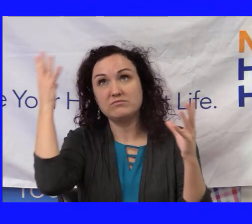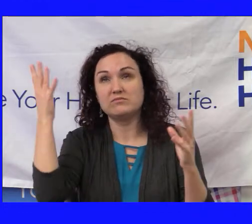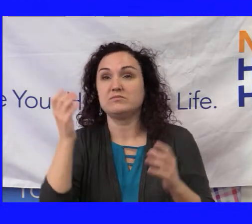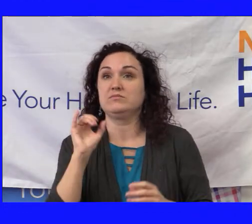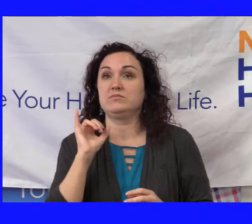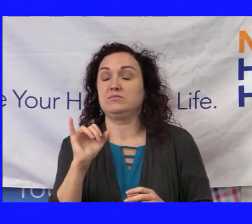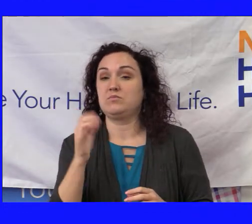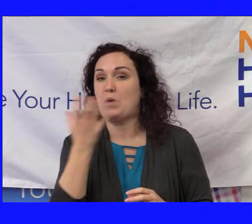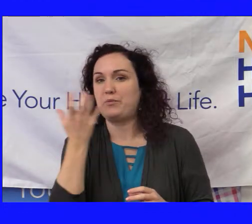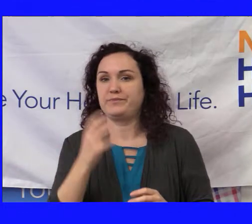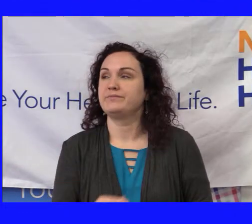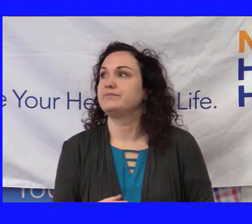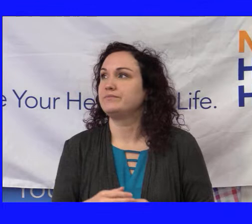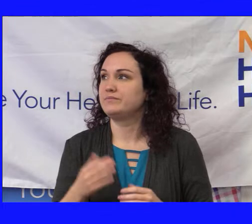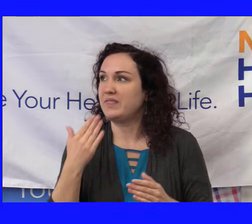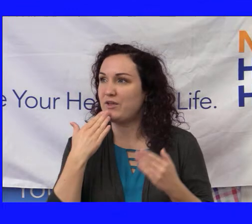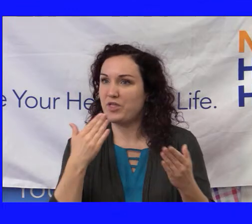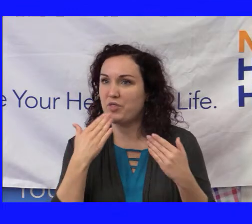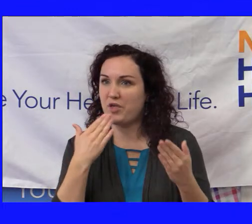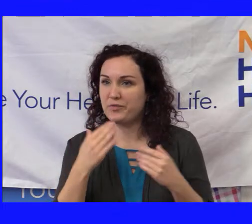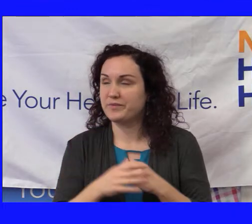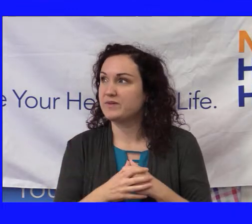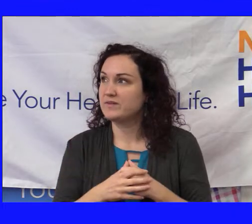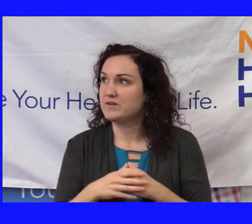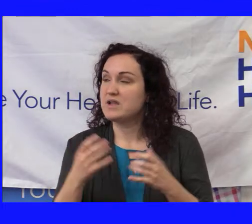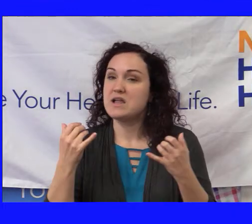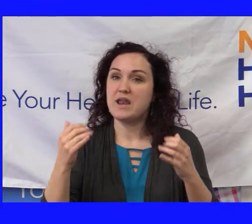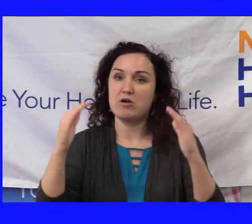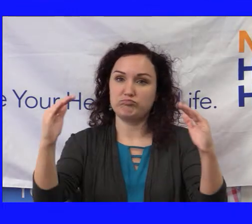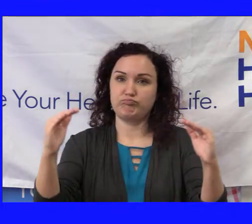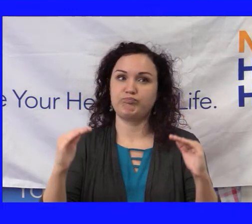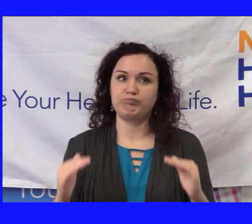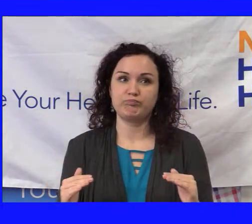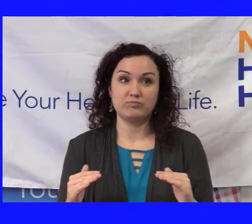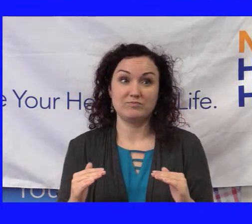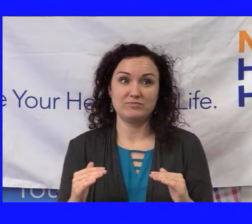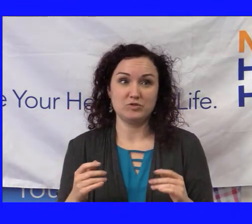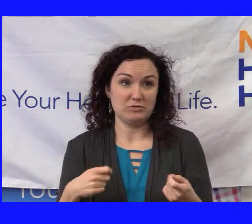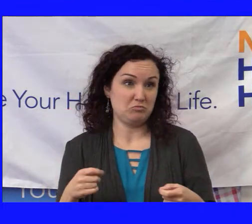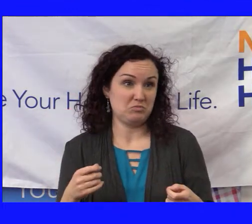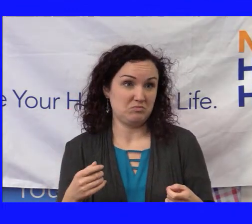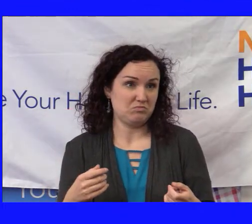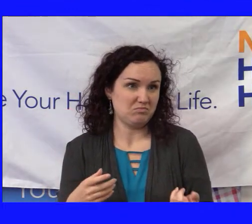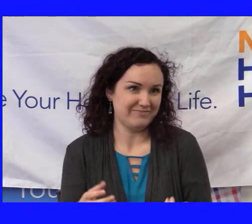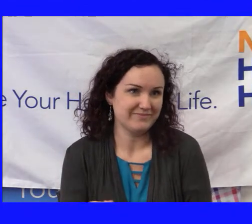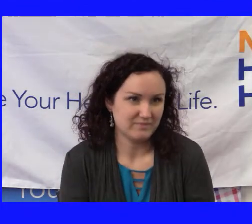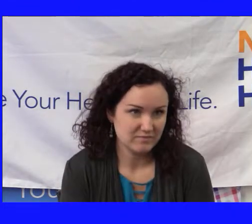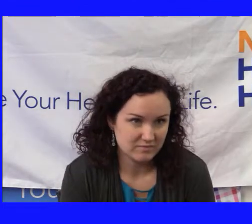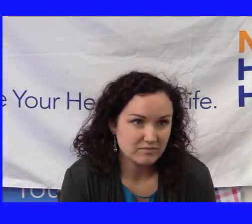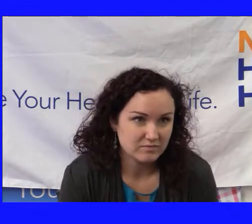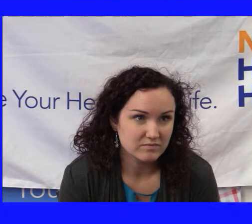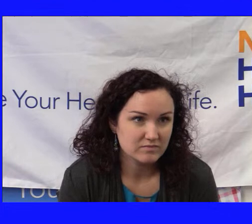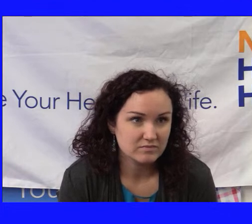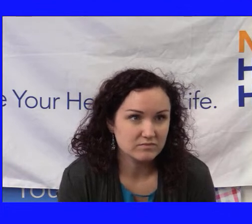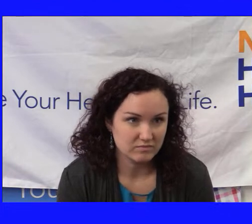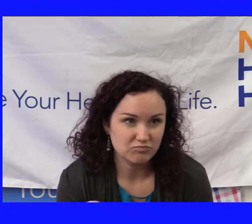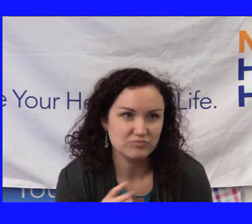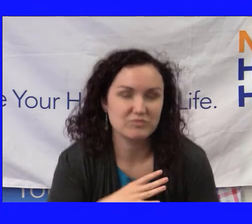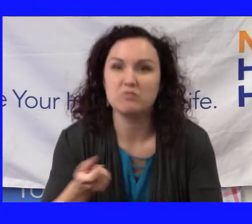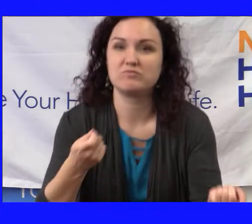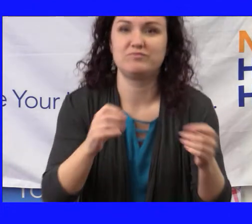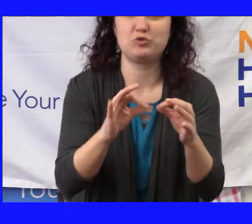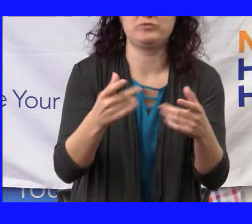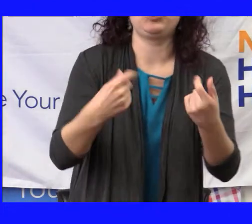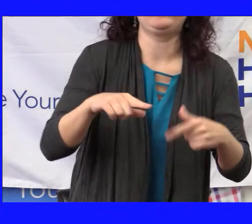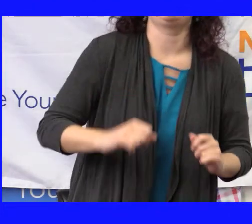for your interest and time. Thank you. Thank you. And I'm going to now move on actually to Metro Plus. And again, I apologize, but try to make sure